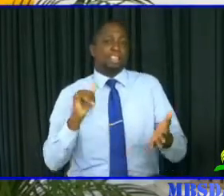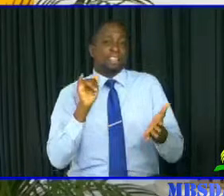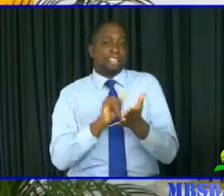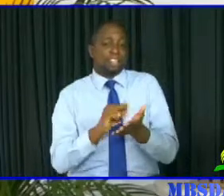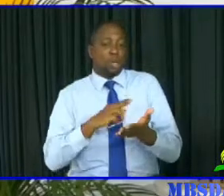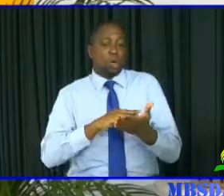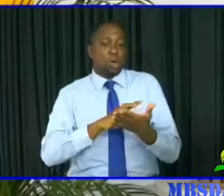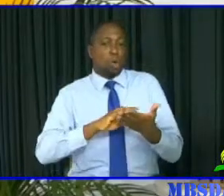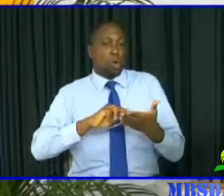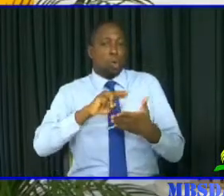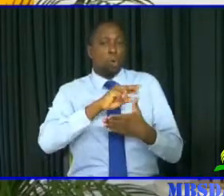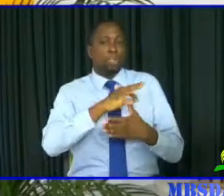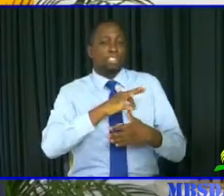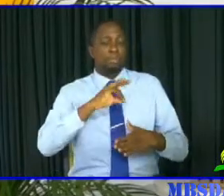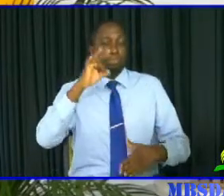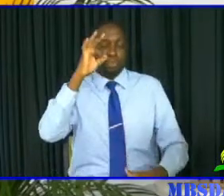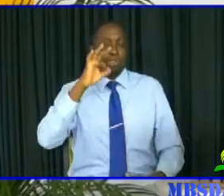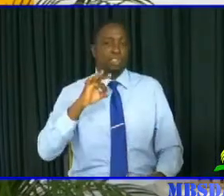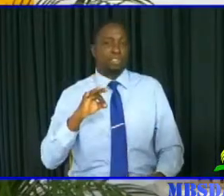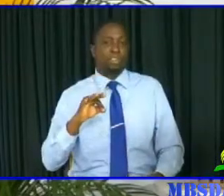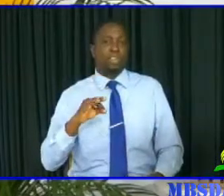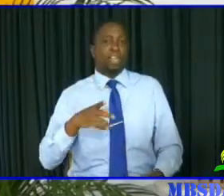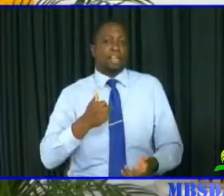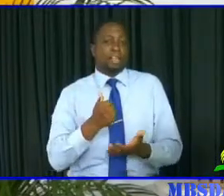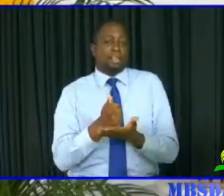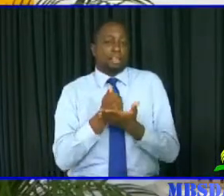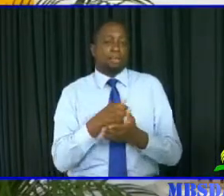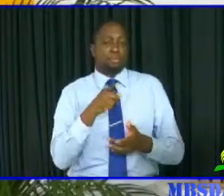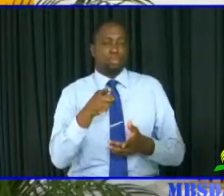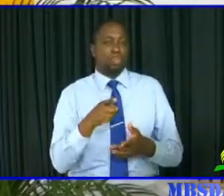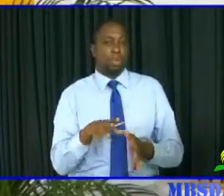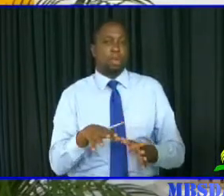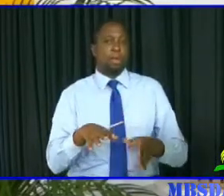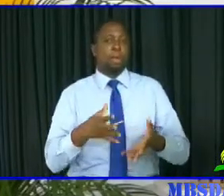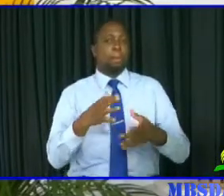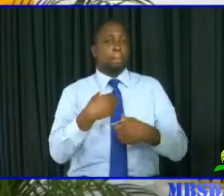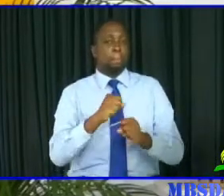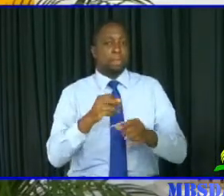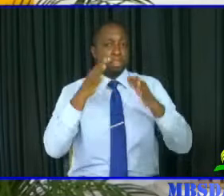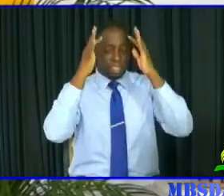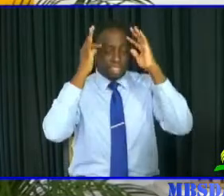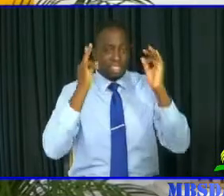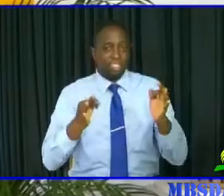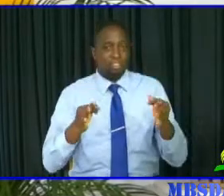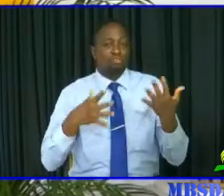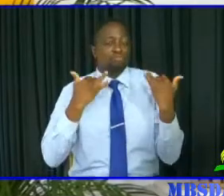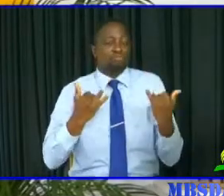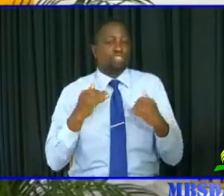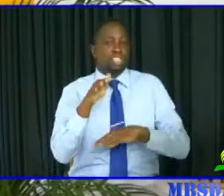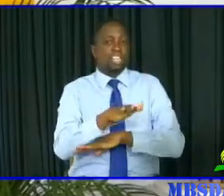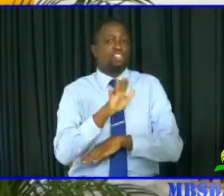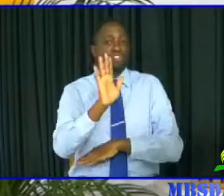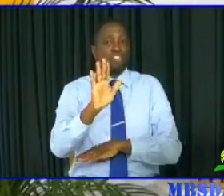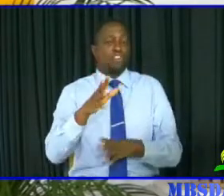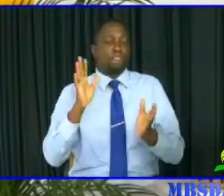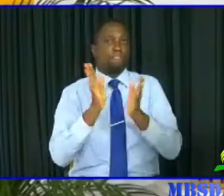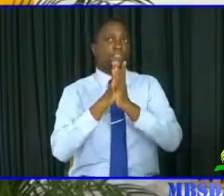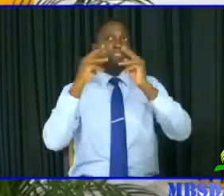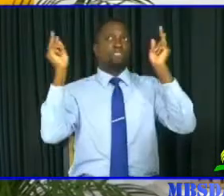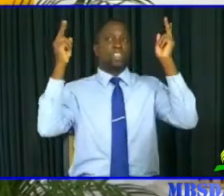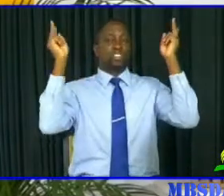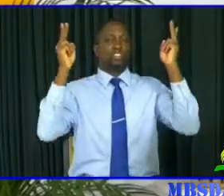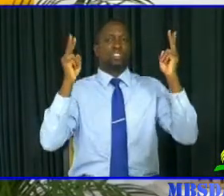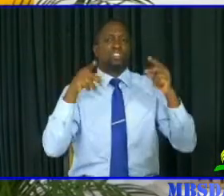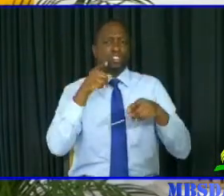you, not just for time, but for eternity. Tonight is your night of victory. Tonight you have decided to